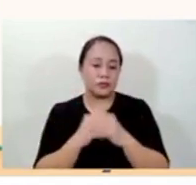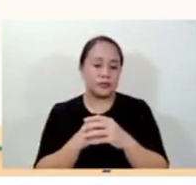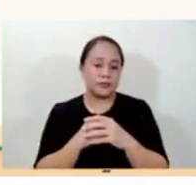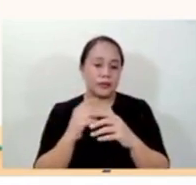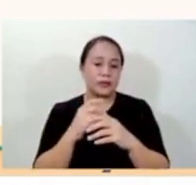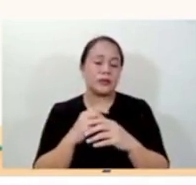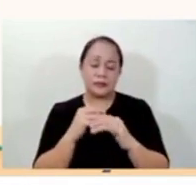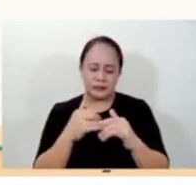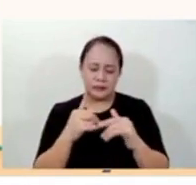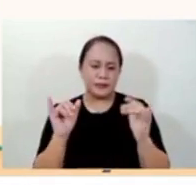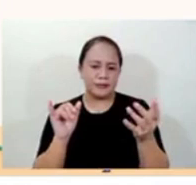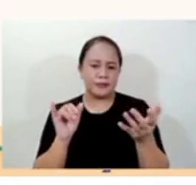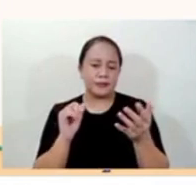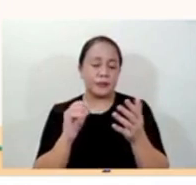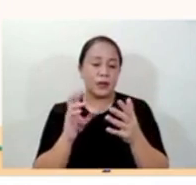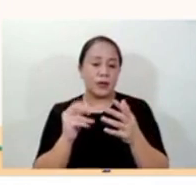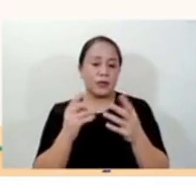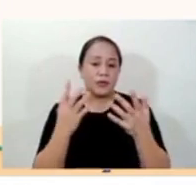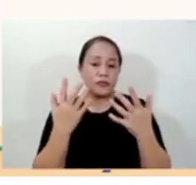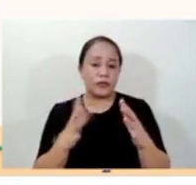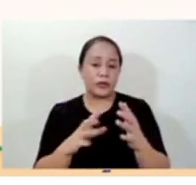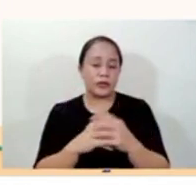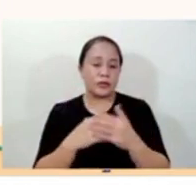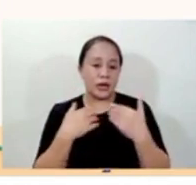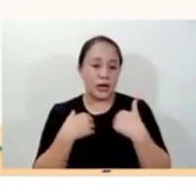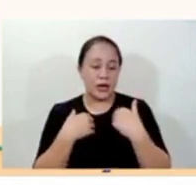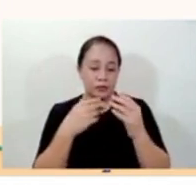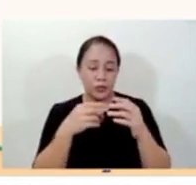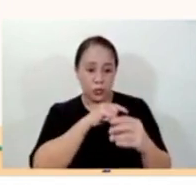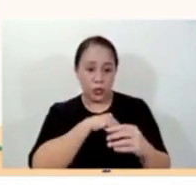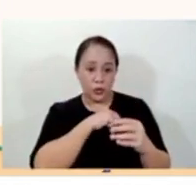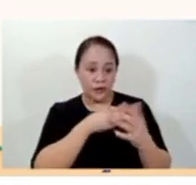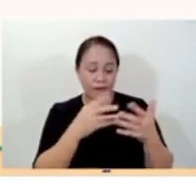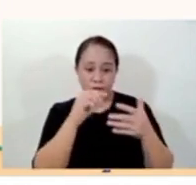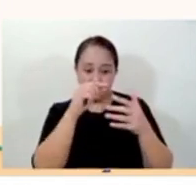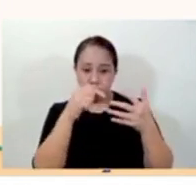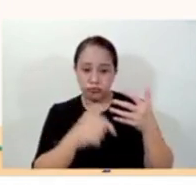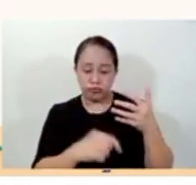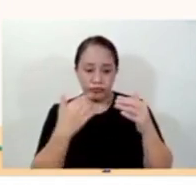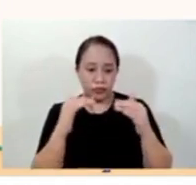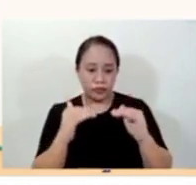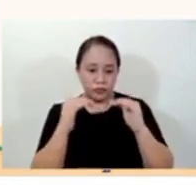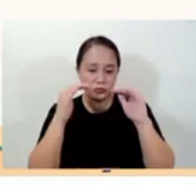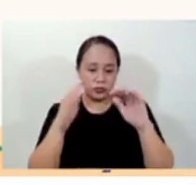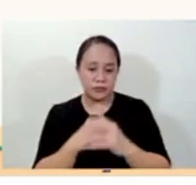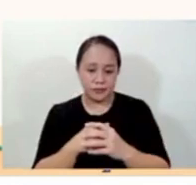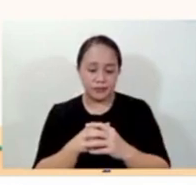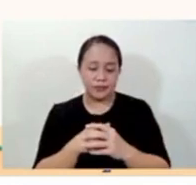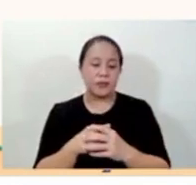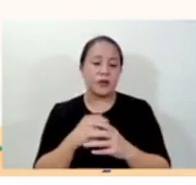even when they are already have the necessary qualifications for promotion. The